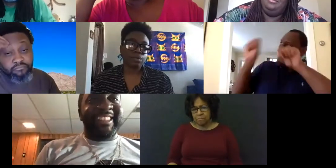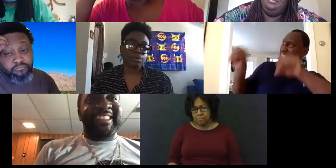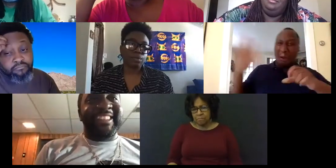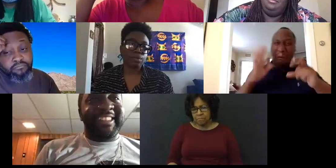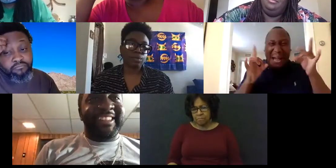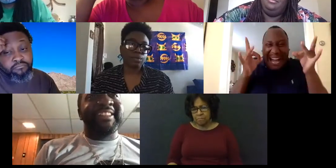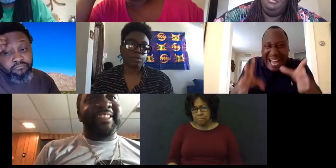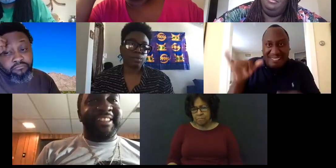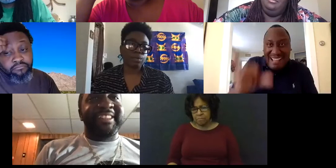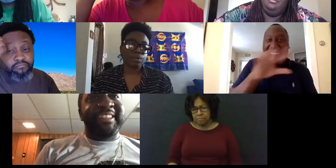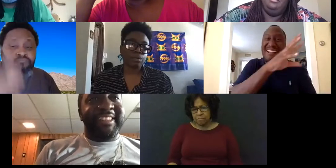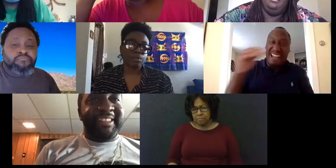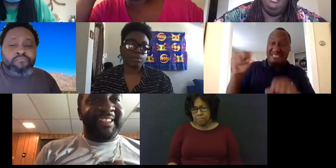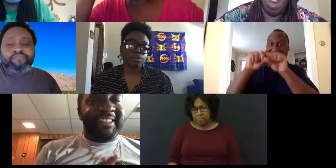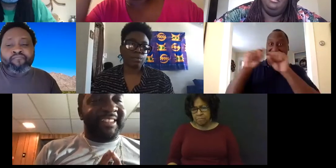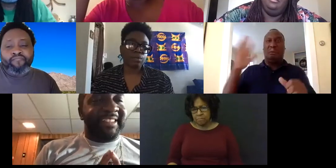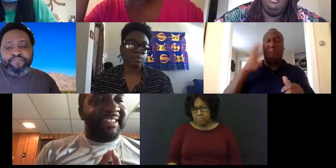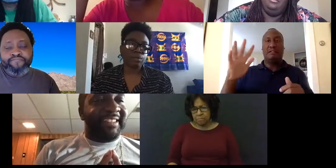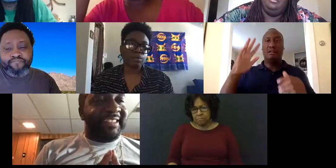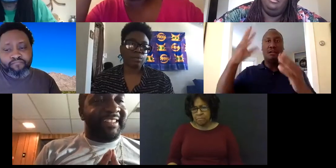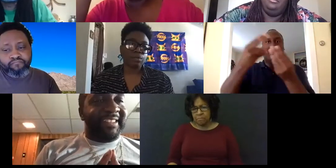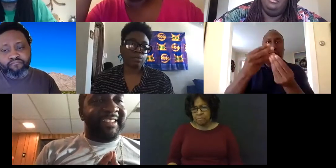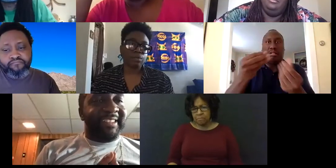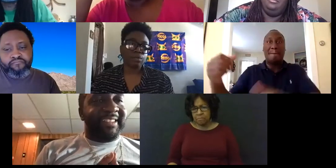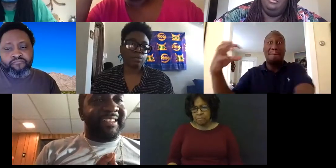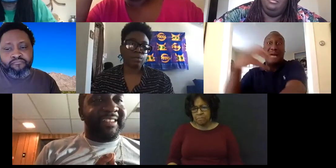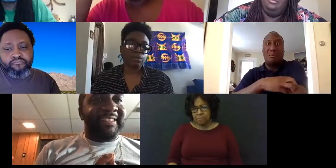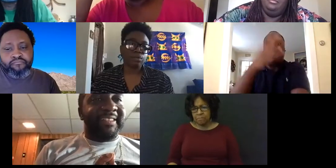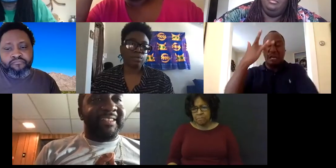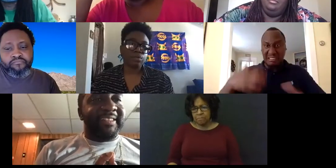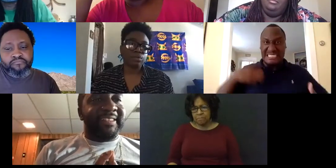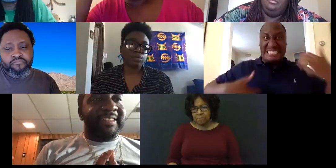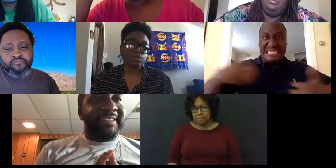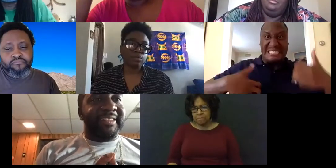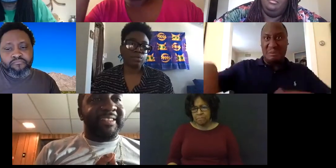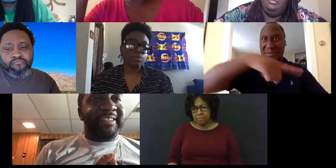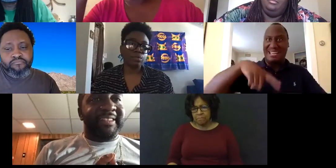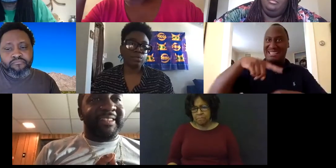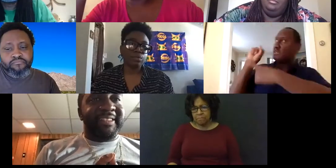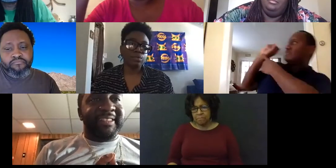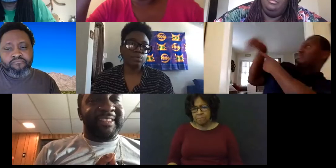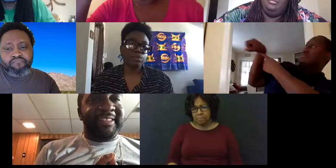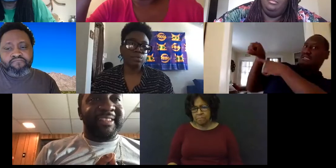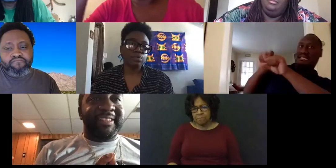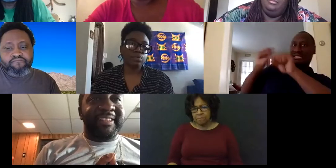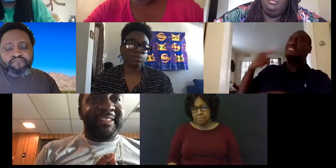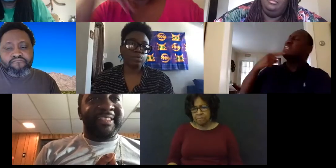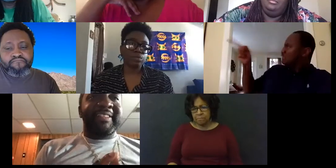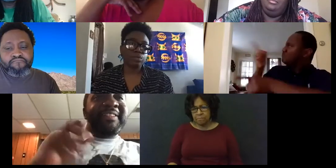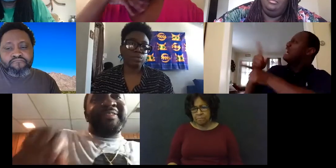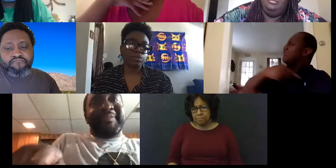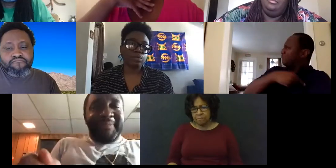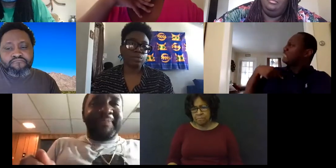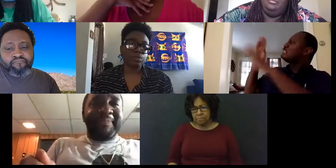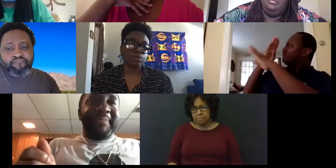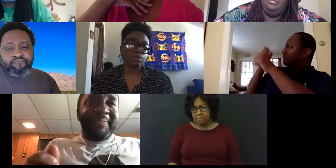trouble. And you know, the system will hate it, but their power will dissolve. But we'll be